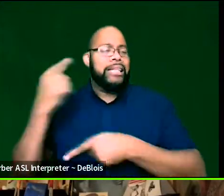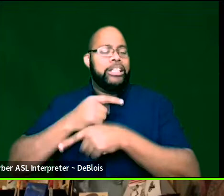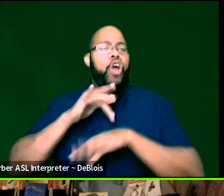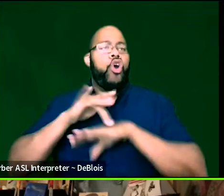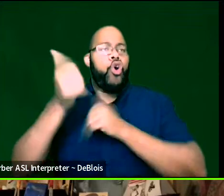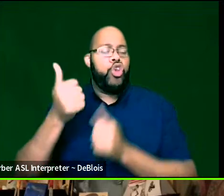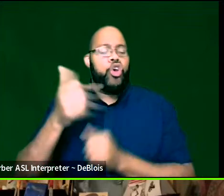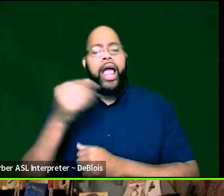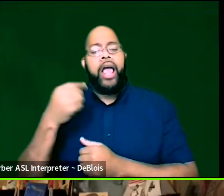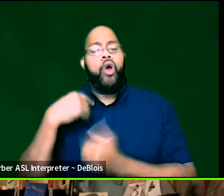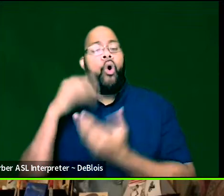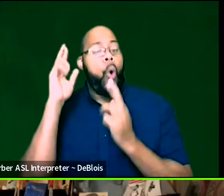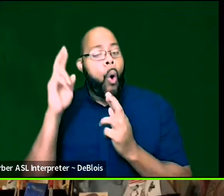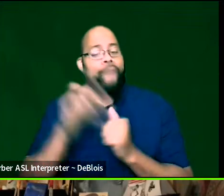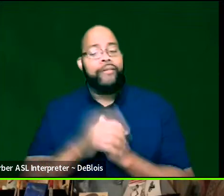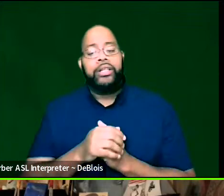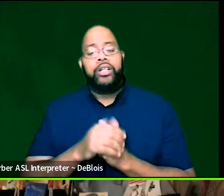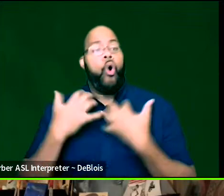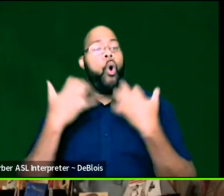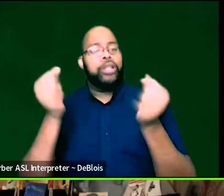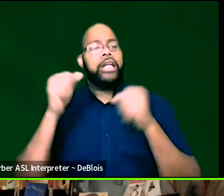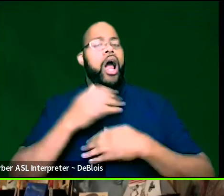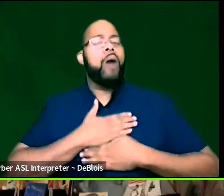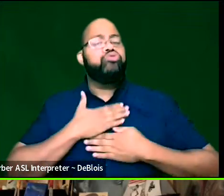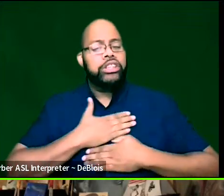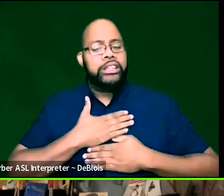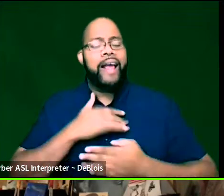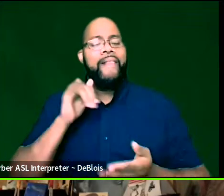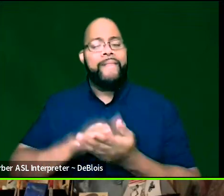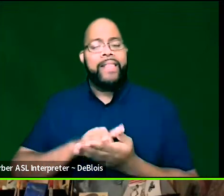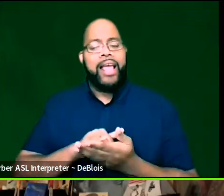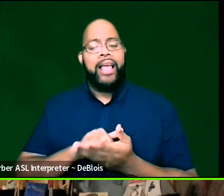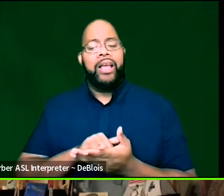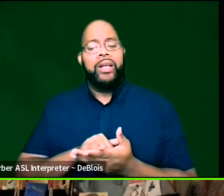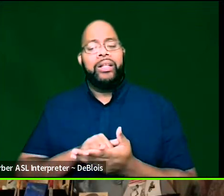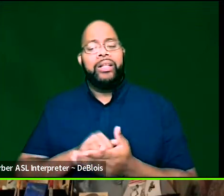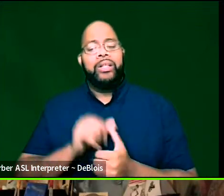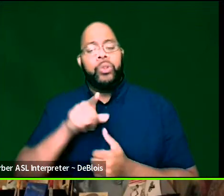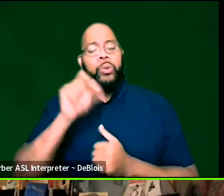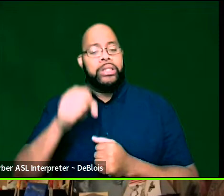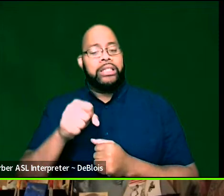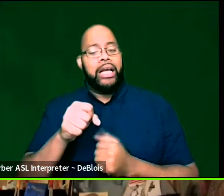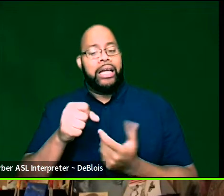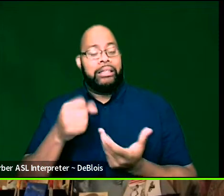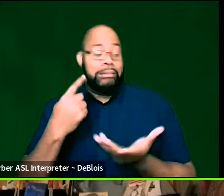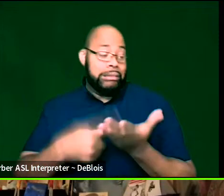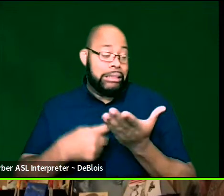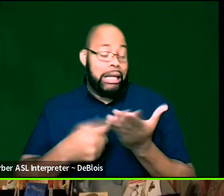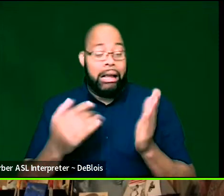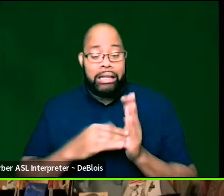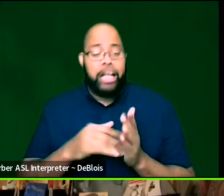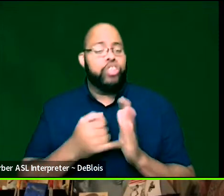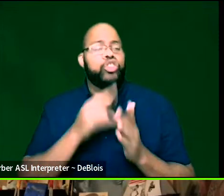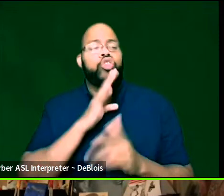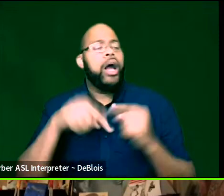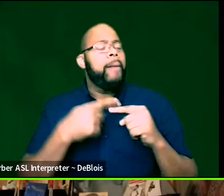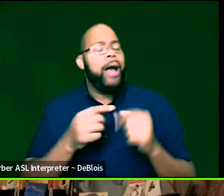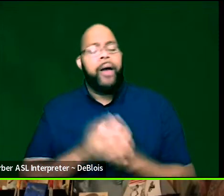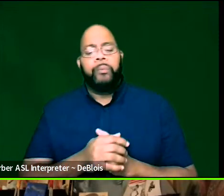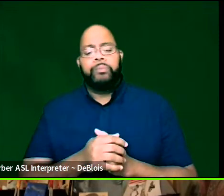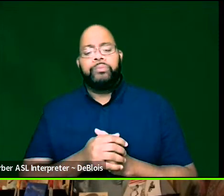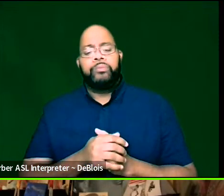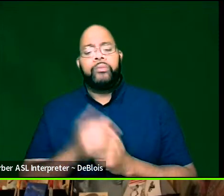earlier. And hopefully your audience can appreciate that. And either you can sound off, again, just talking about